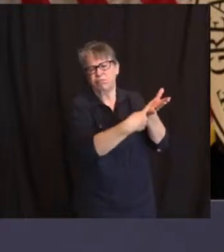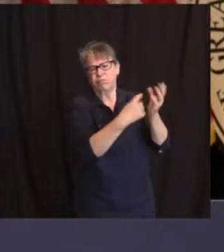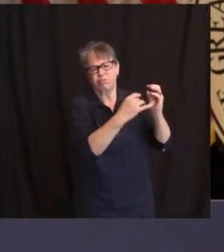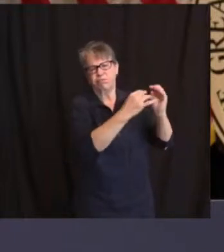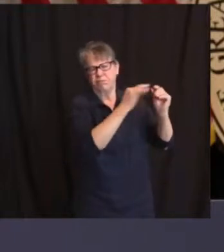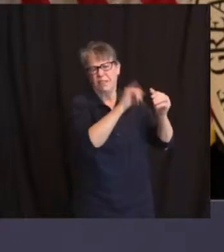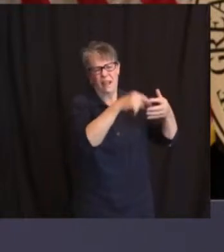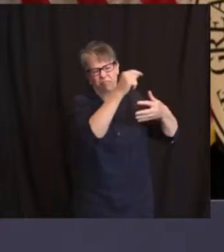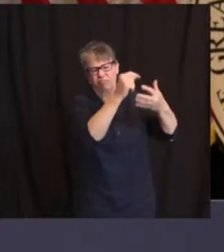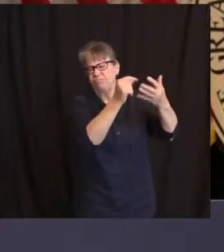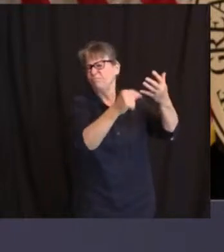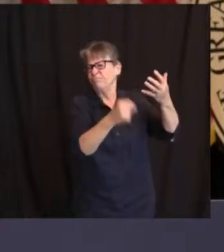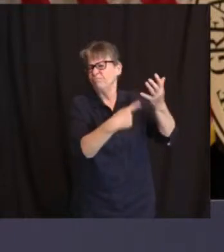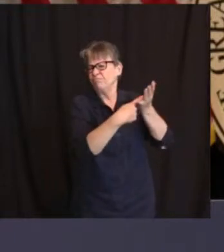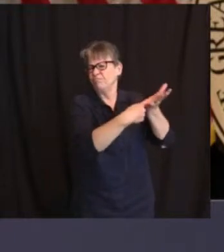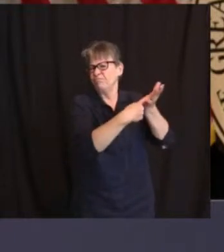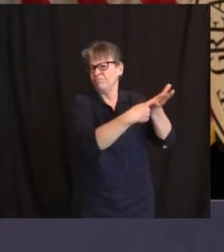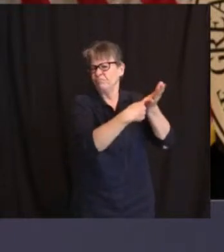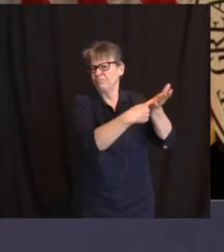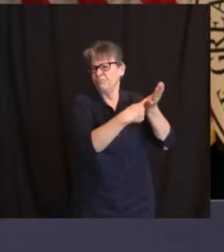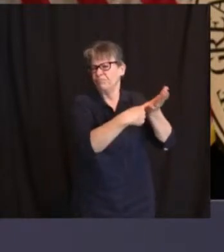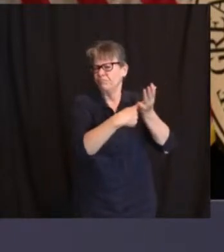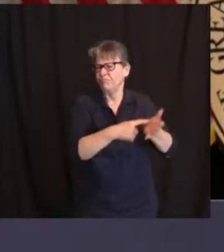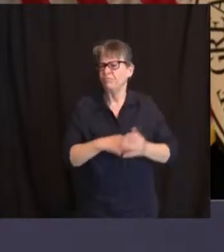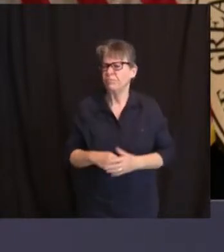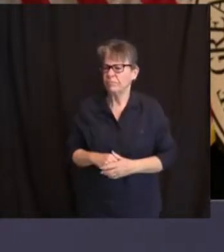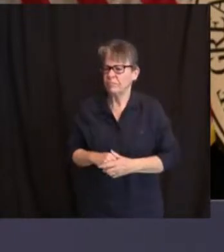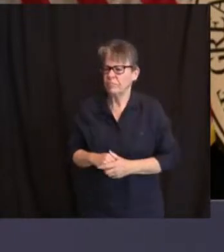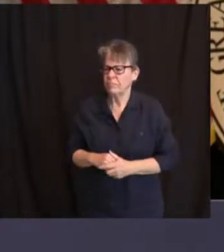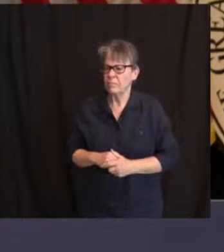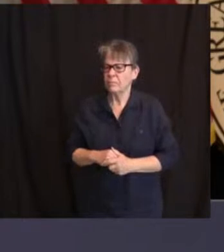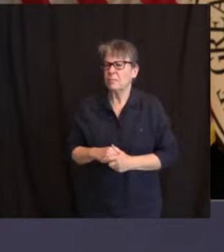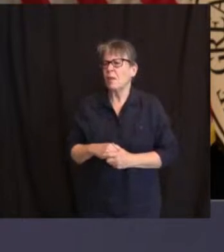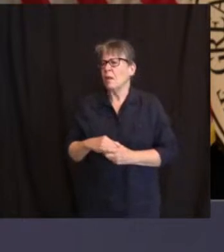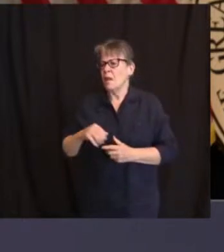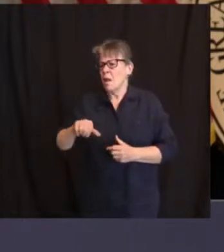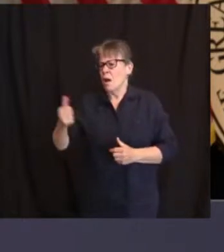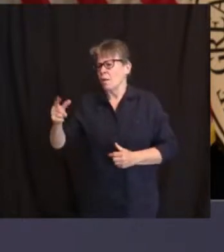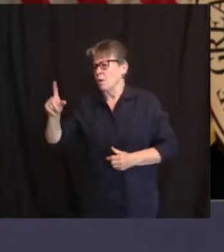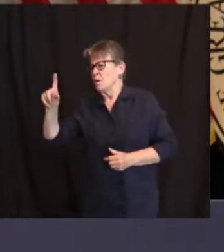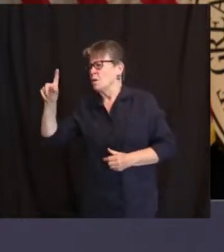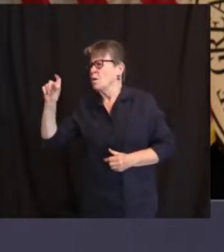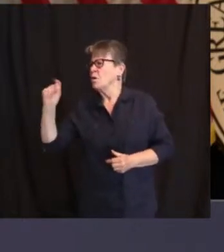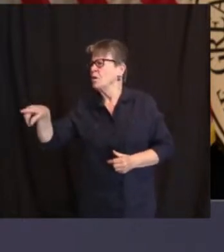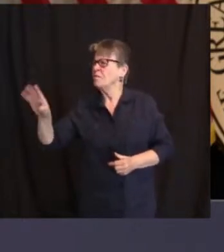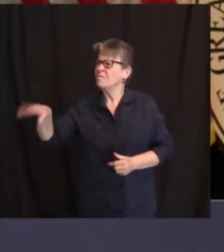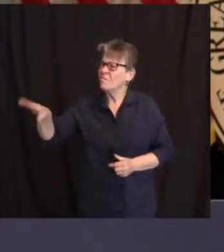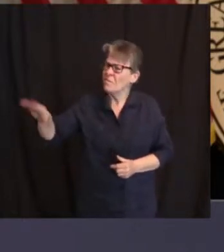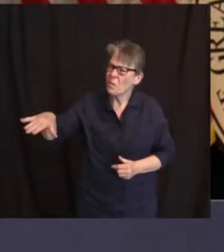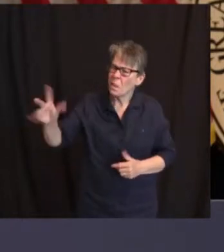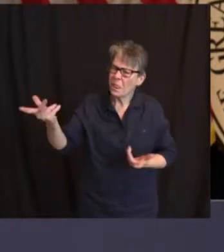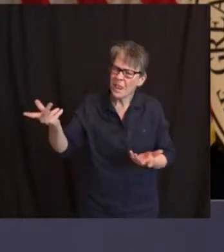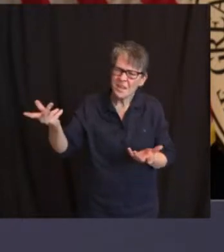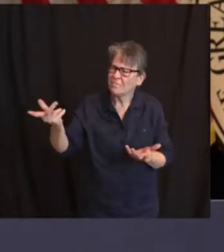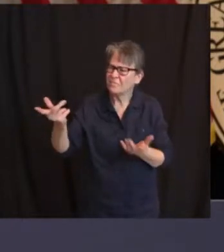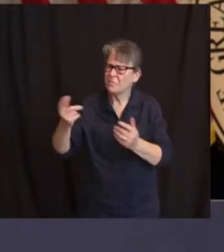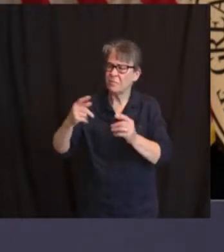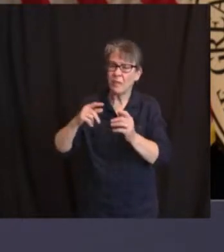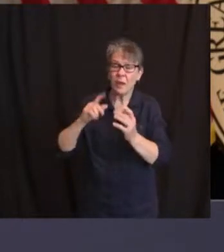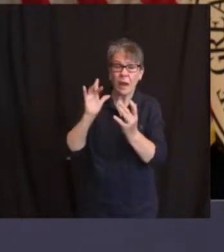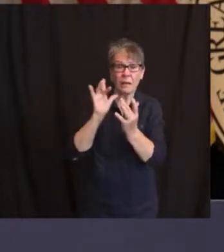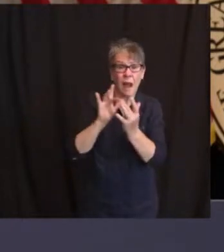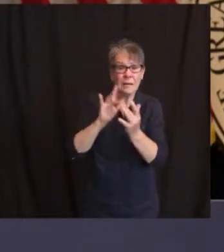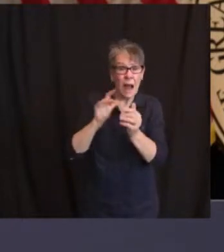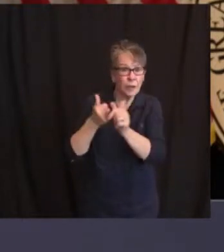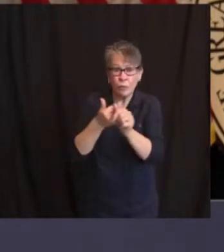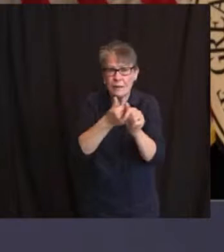about the contact tracing. Is that something that's going to be done by phone, electronically? That's one part of the